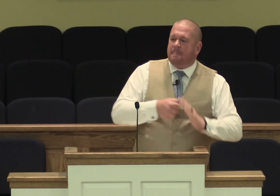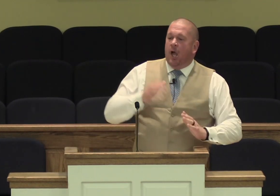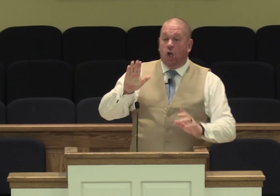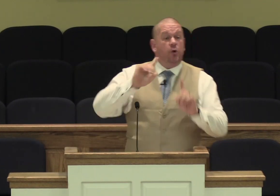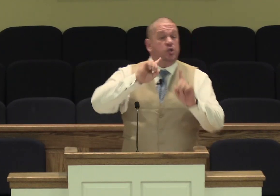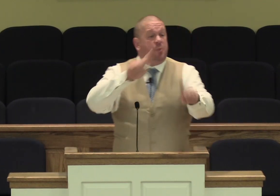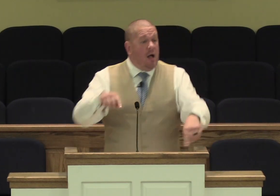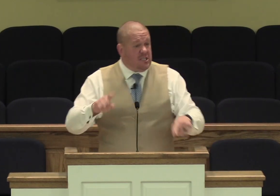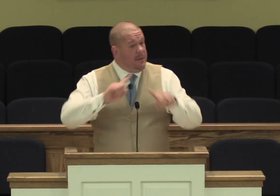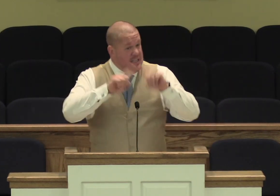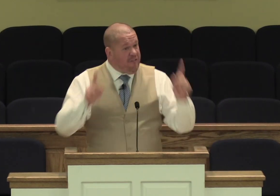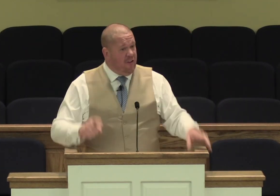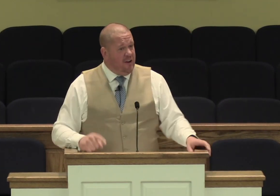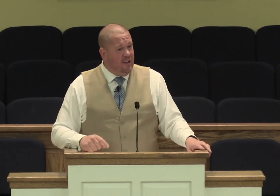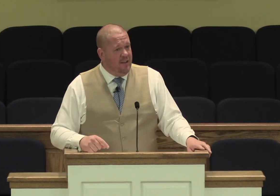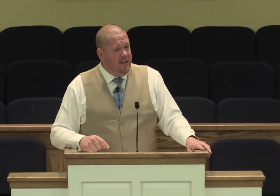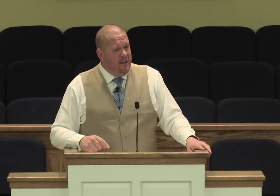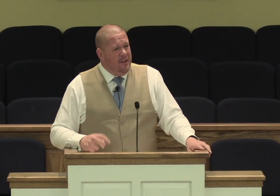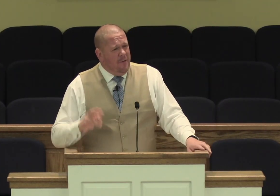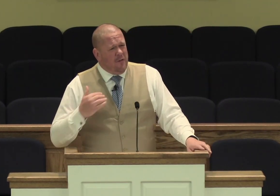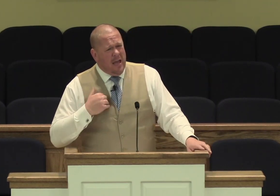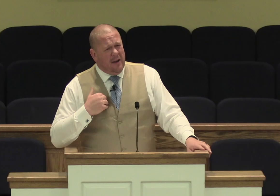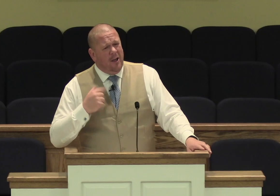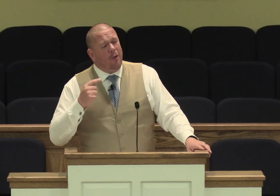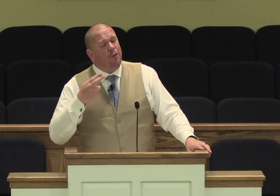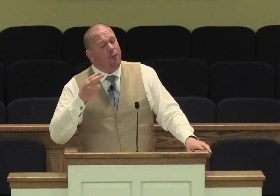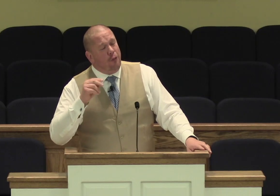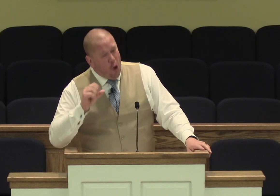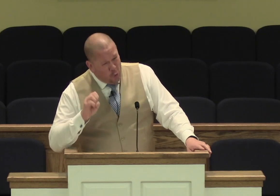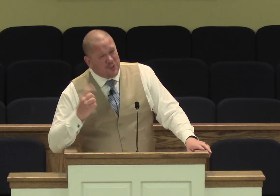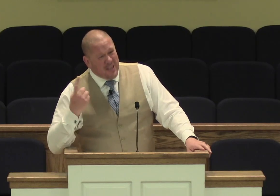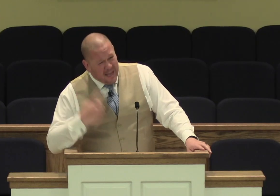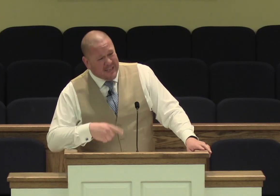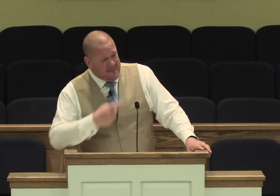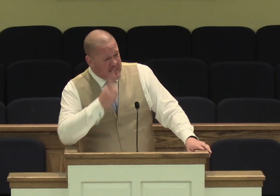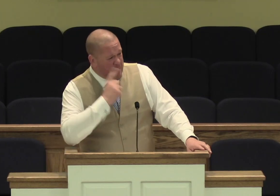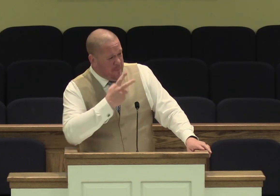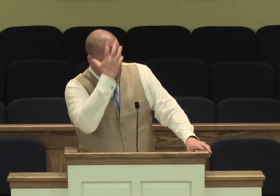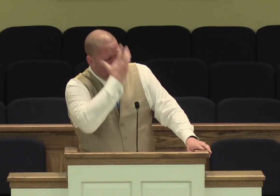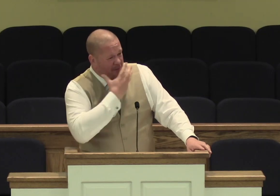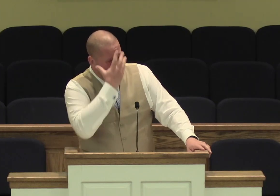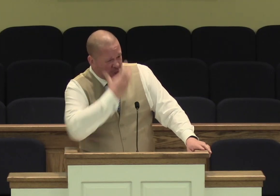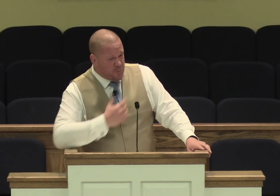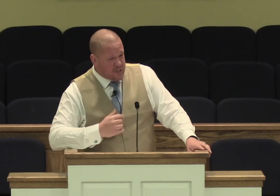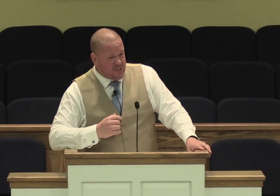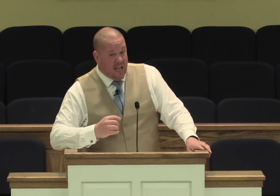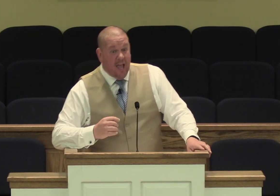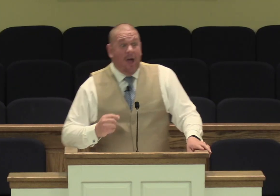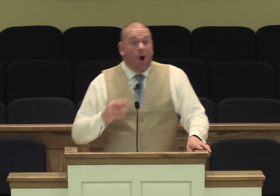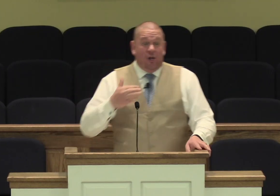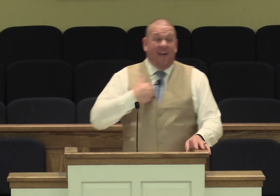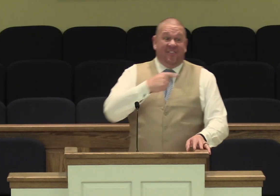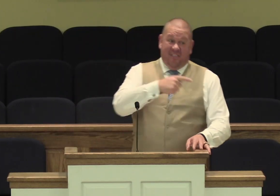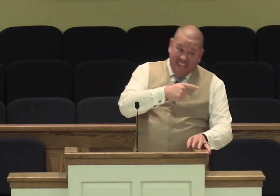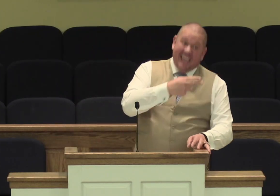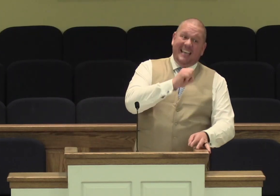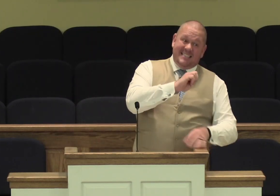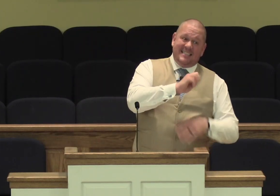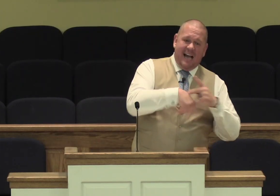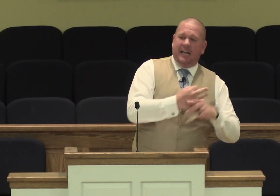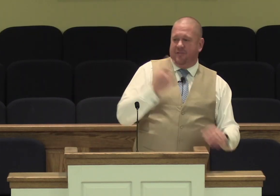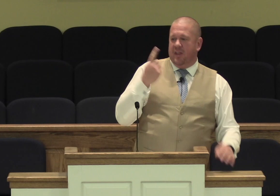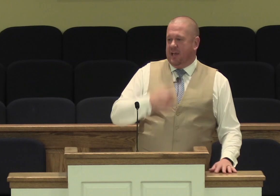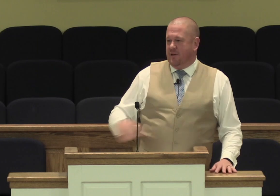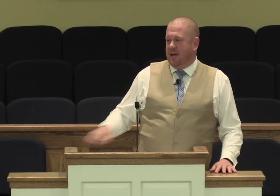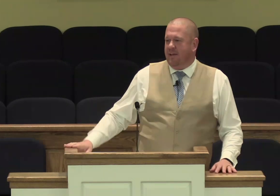emphasize your response. It'll be different. Have you ever had those days? Deaf people can read my facial expressions. Or do you have